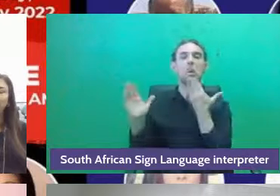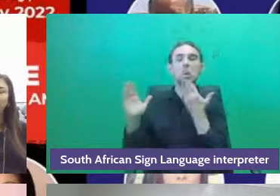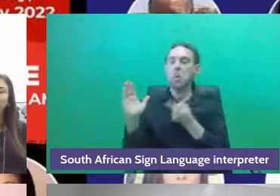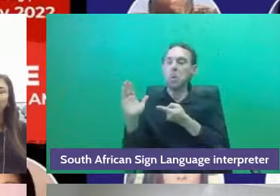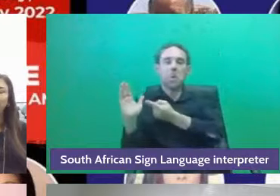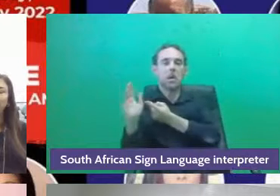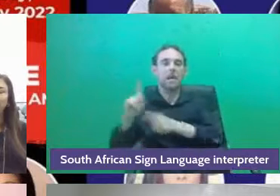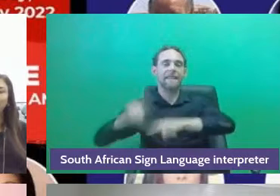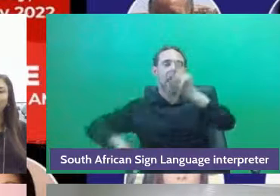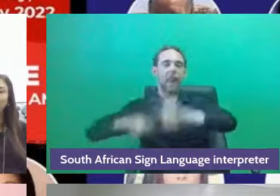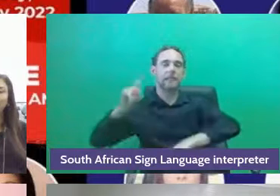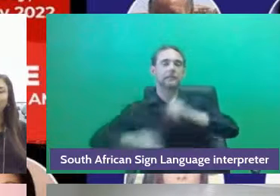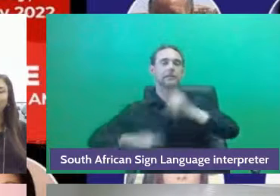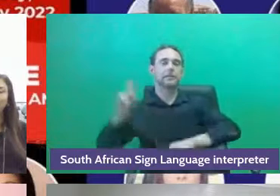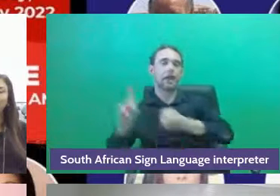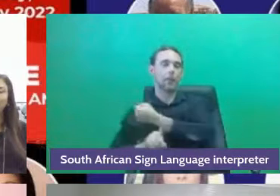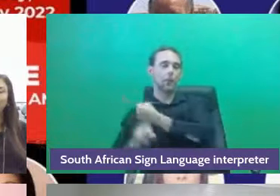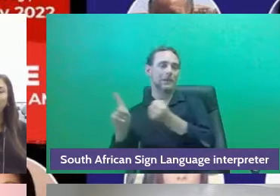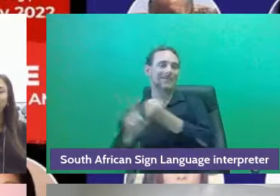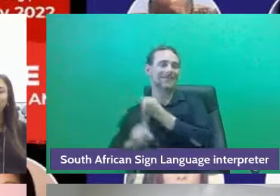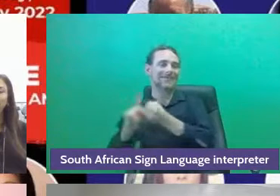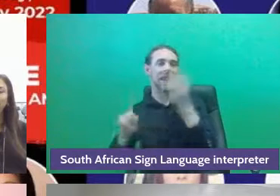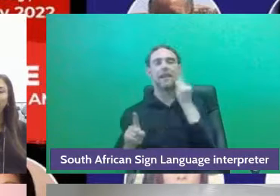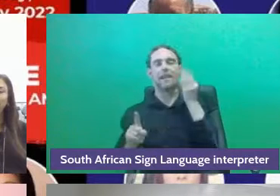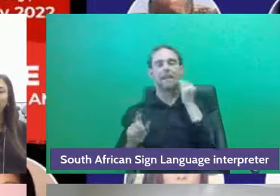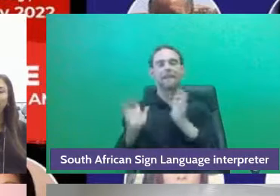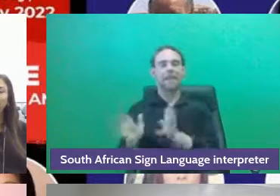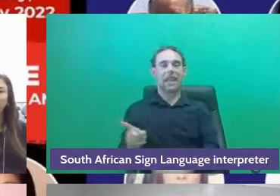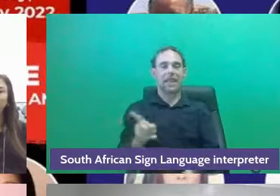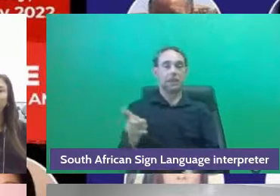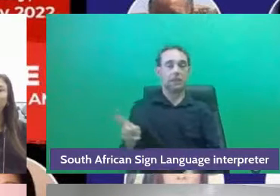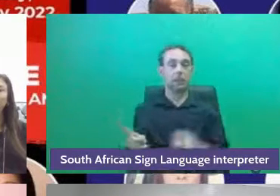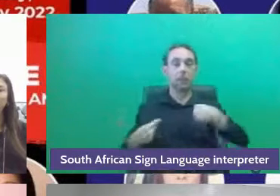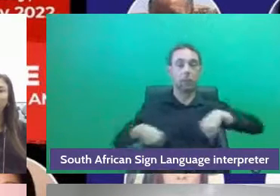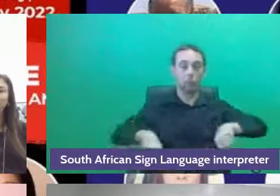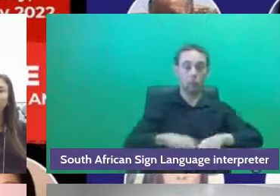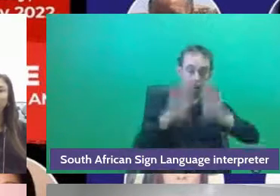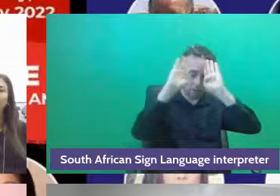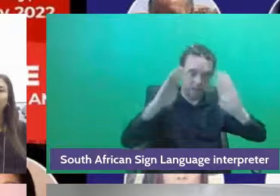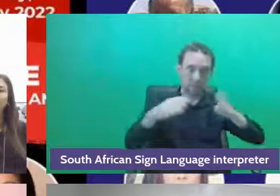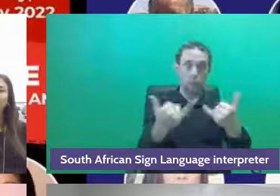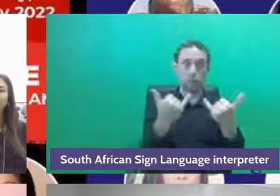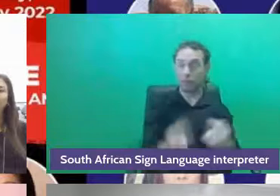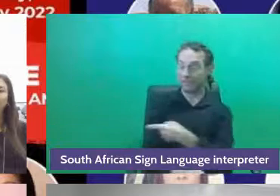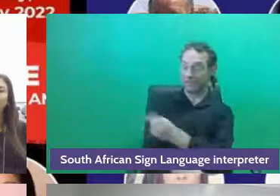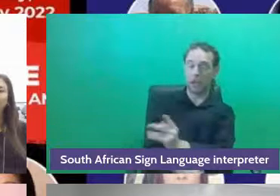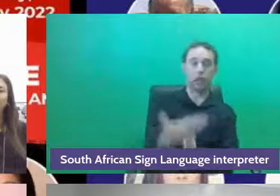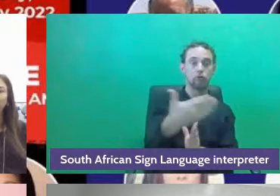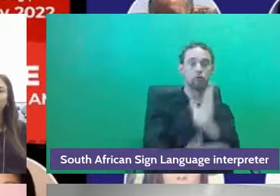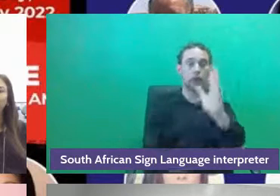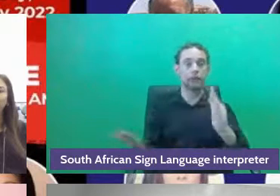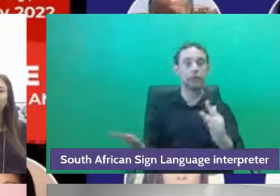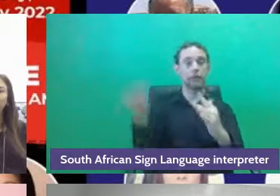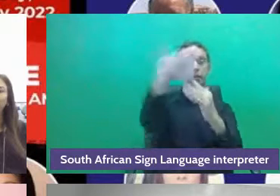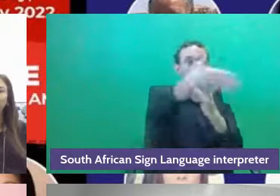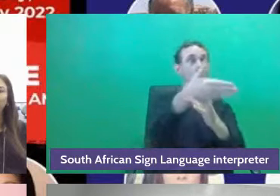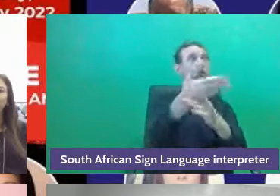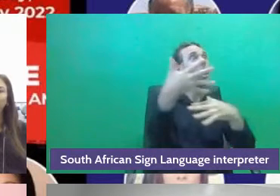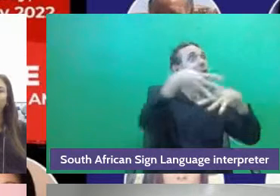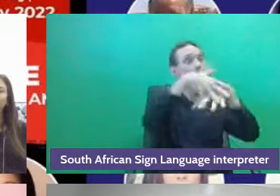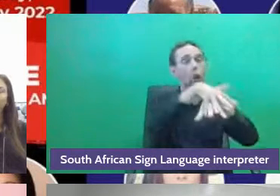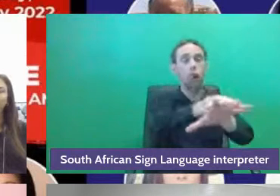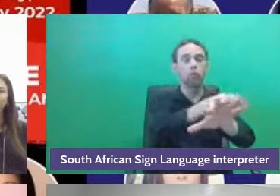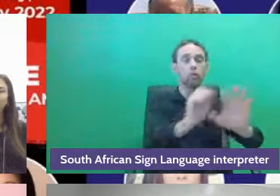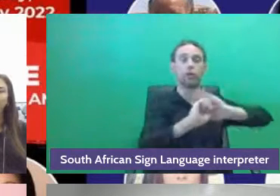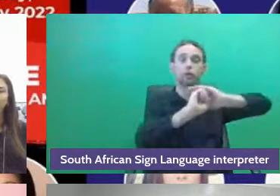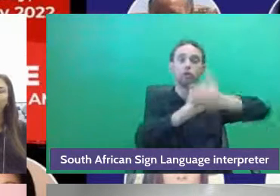disability, we will be looking at specifically the right that the community has to inclusion, as mentioned, protection, and the access